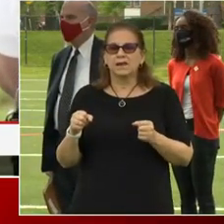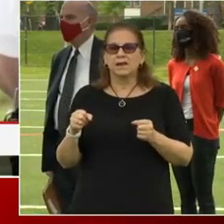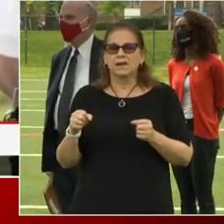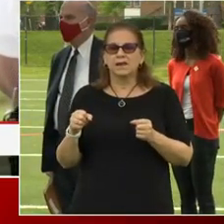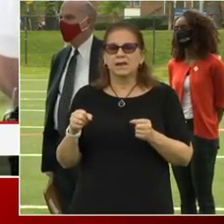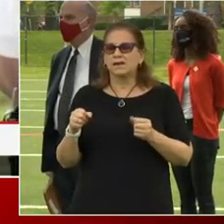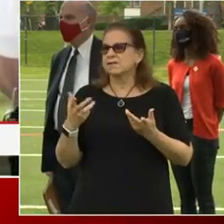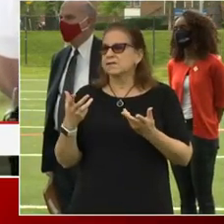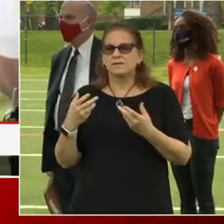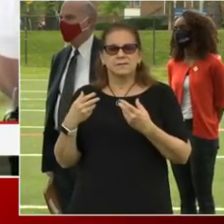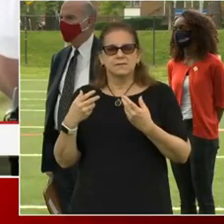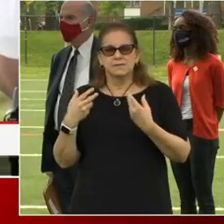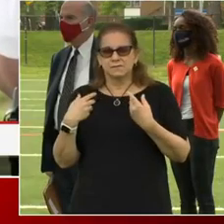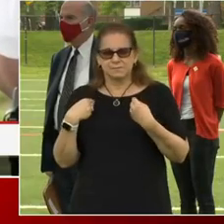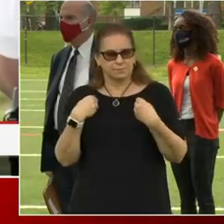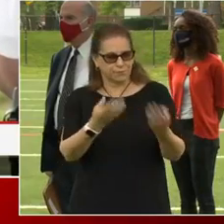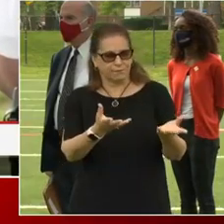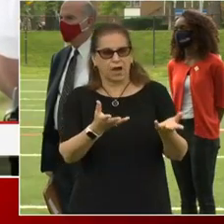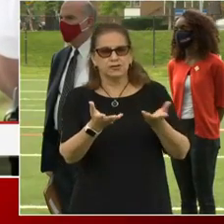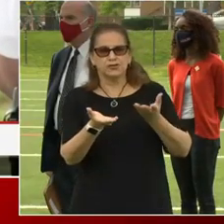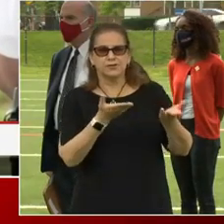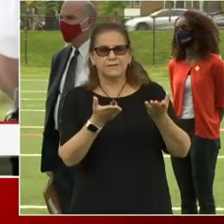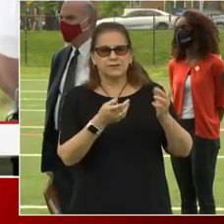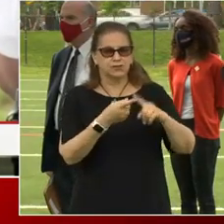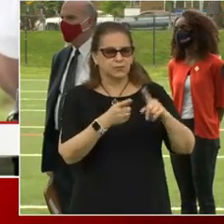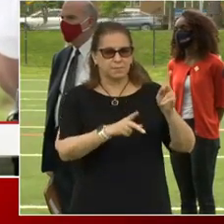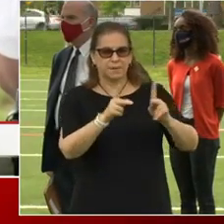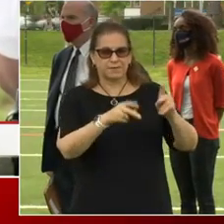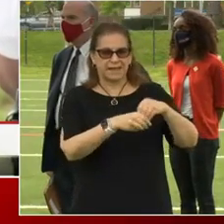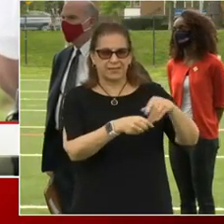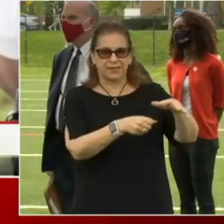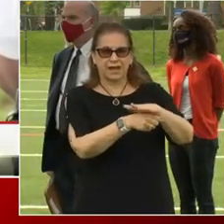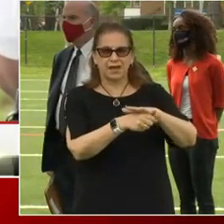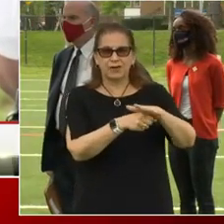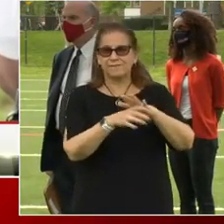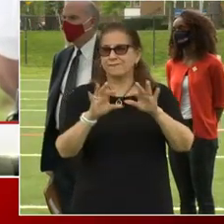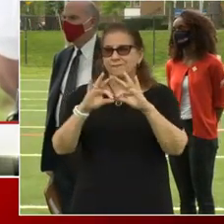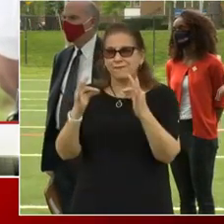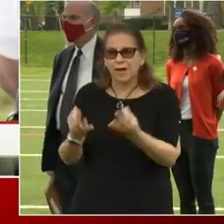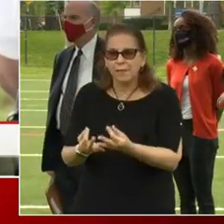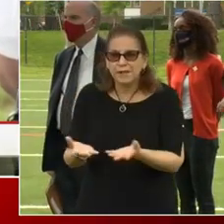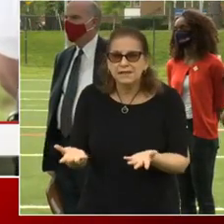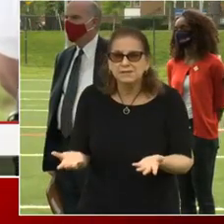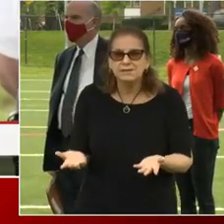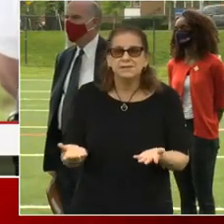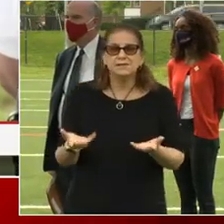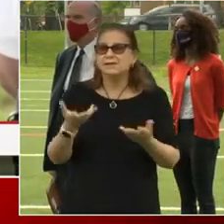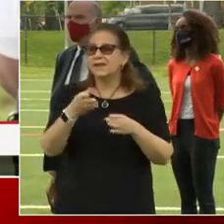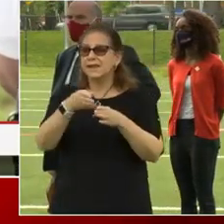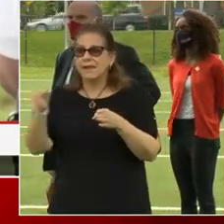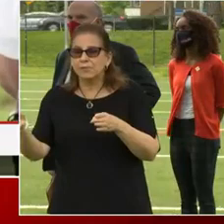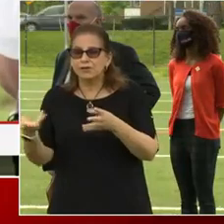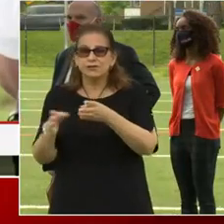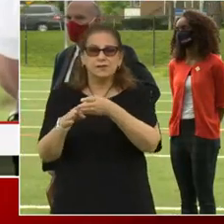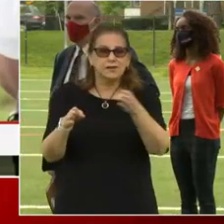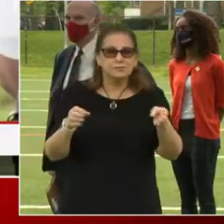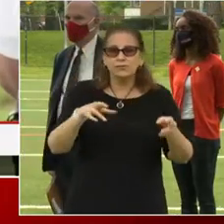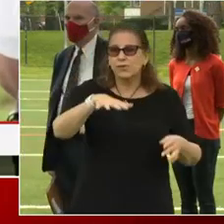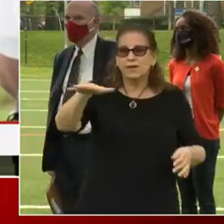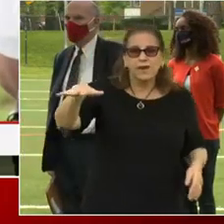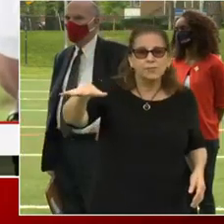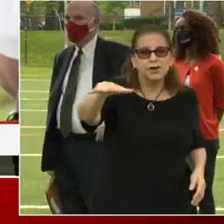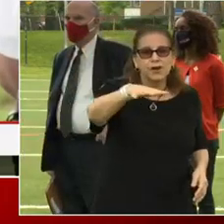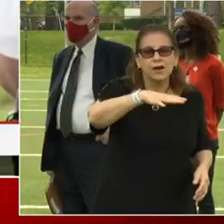for those people, their families, but also the neighborhoods, or the blocks, if you